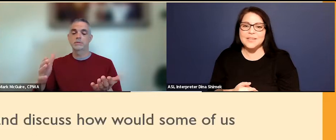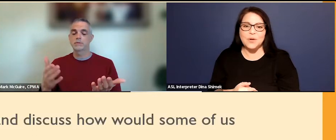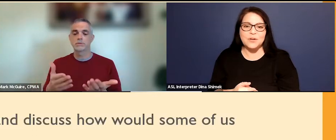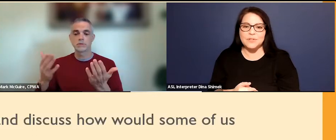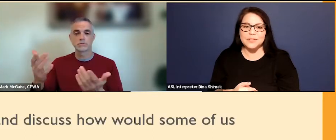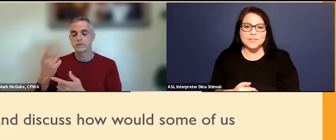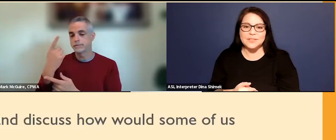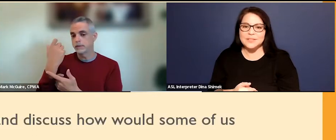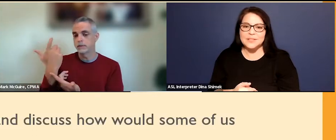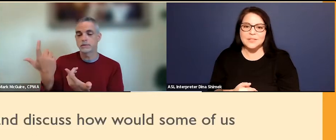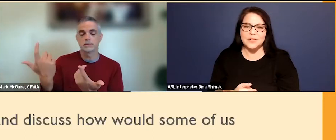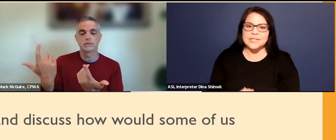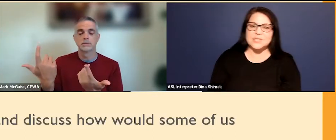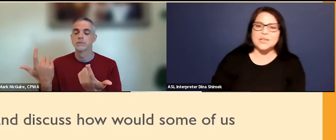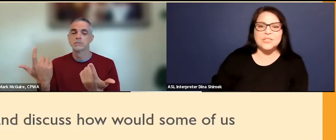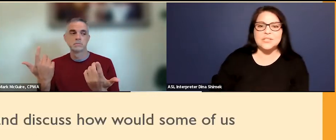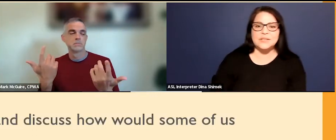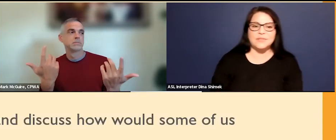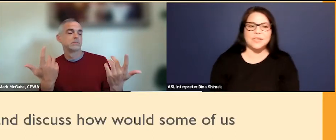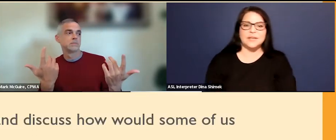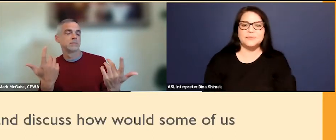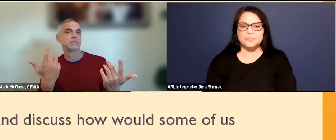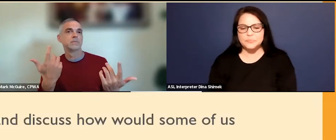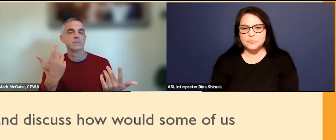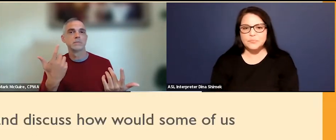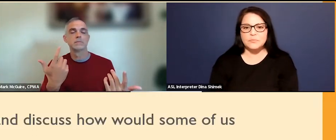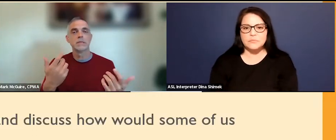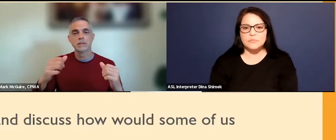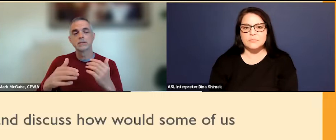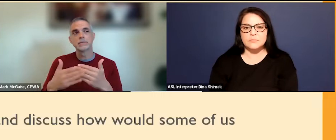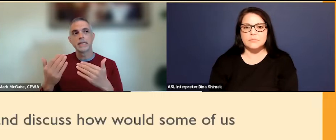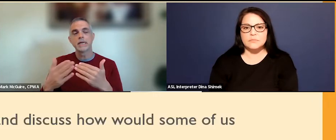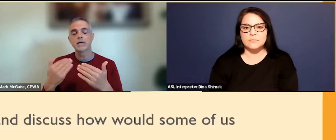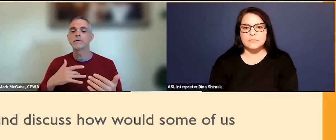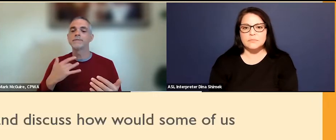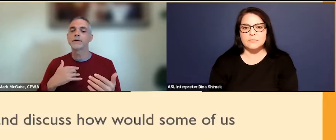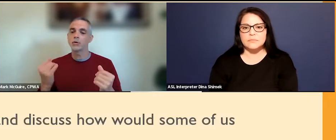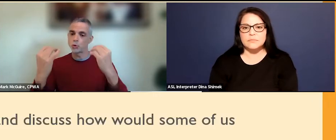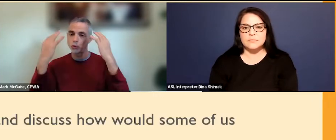Oh yeah, wonderful. Great suggestions, definitely.